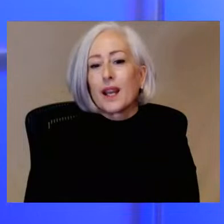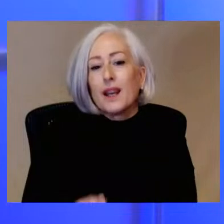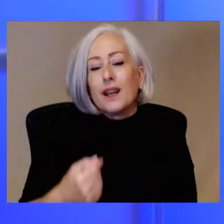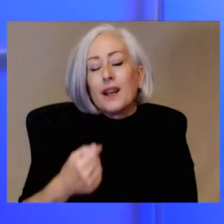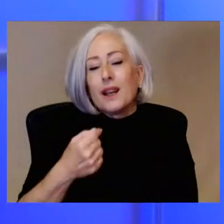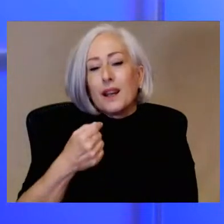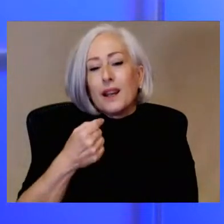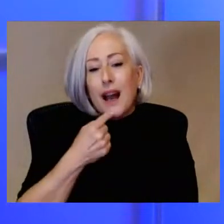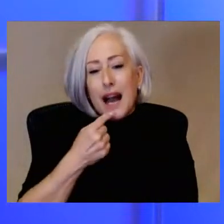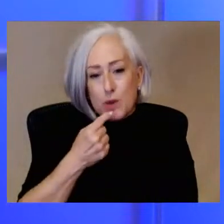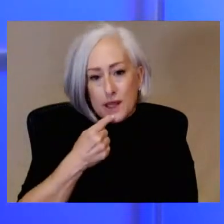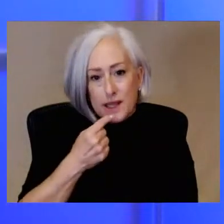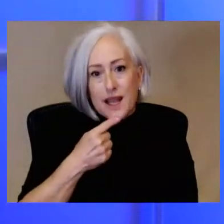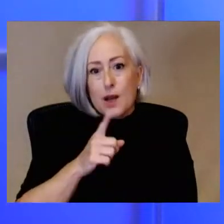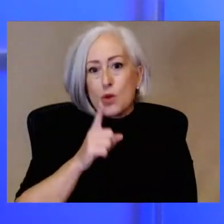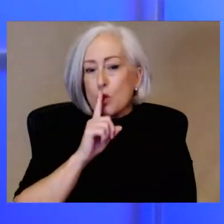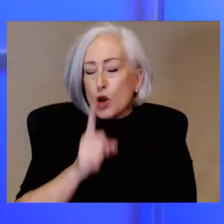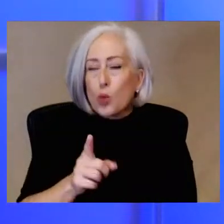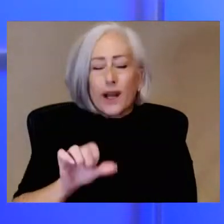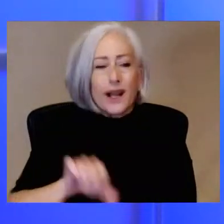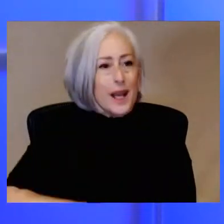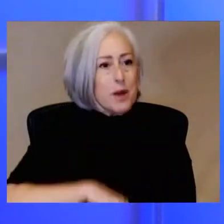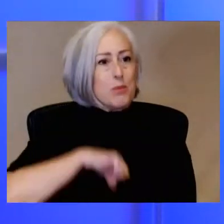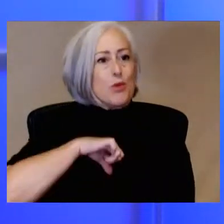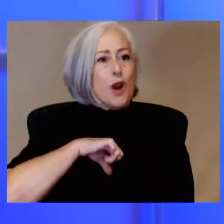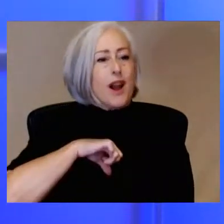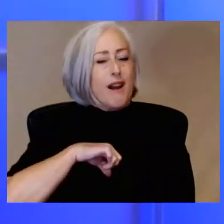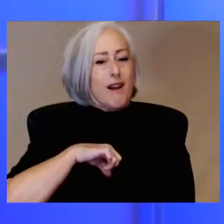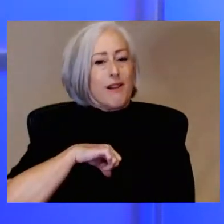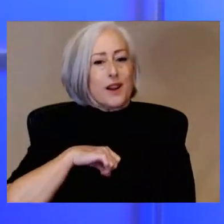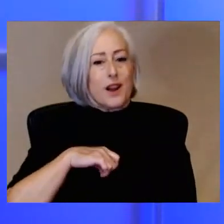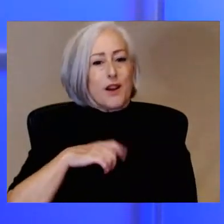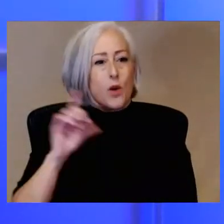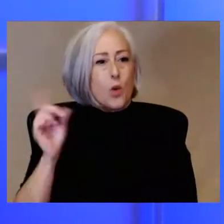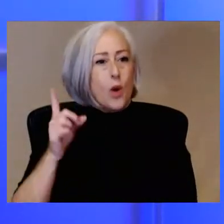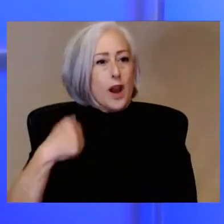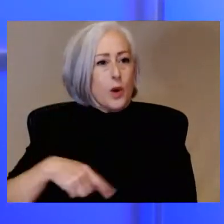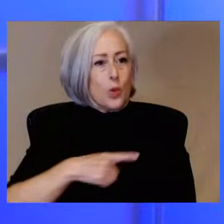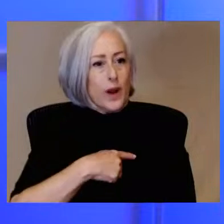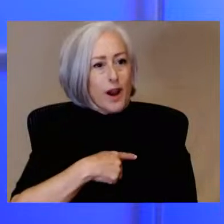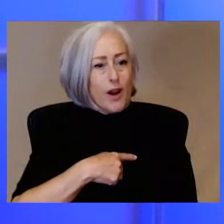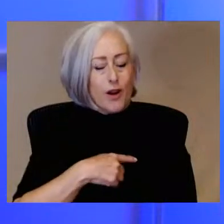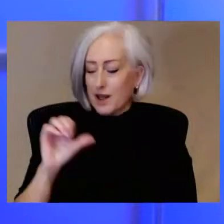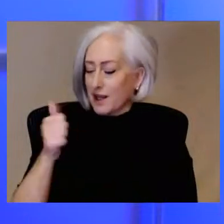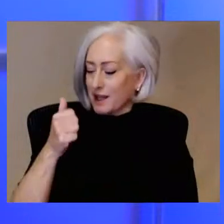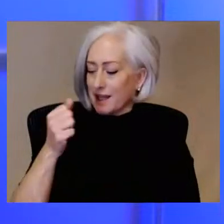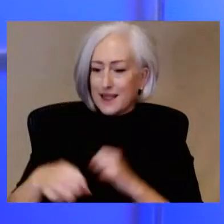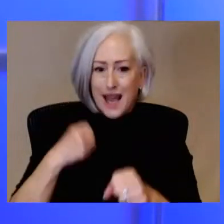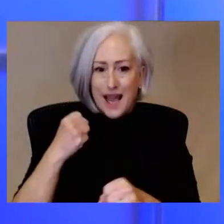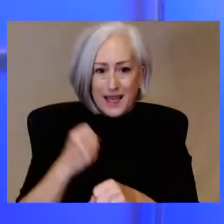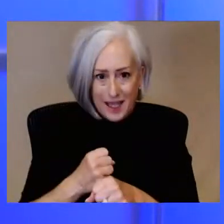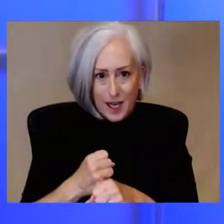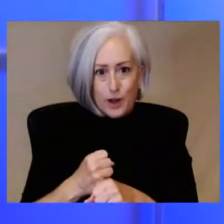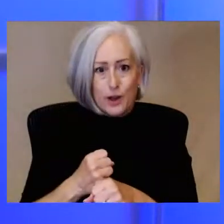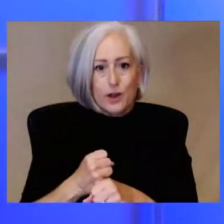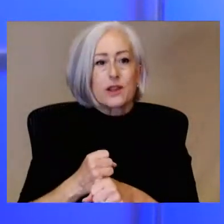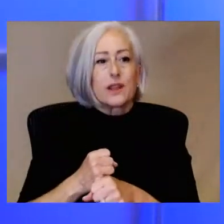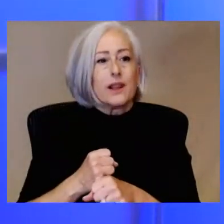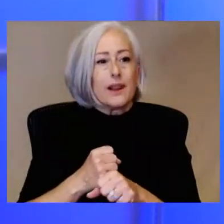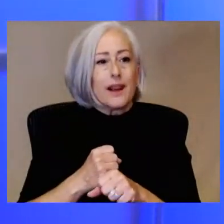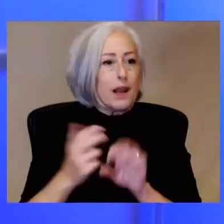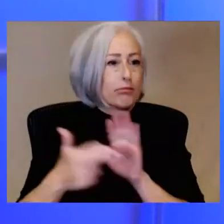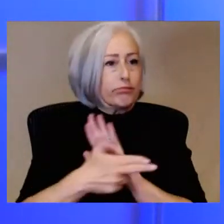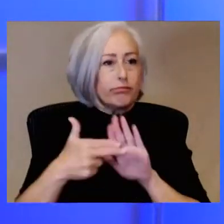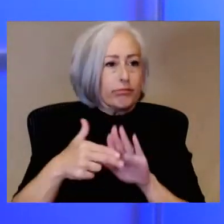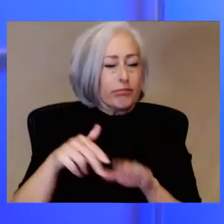we're incredibly proud of where we are. We're just finishing our 10th year as a nationally designated Alzheimer's disease research center,